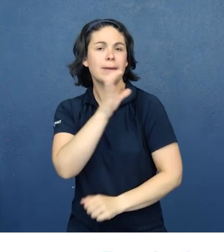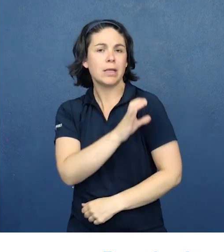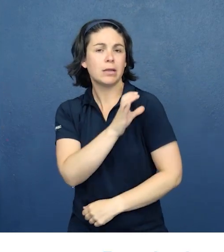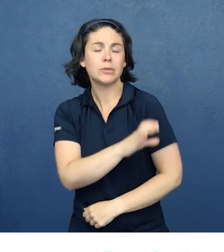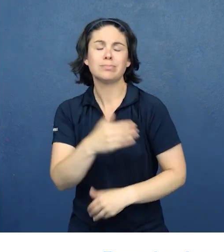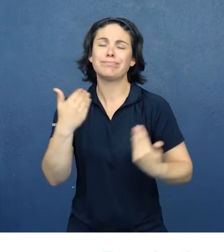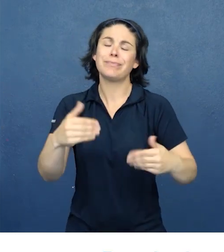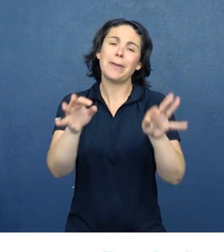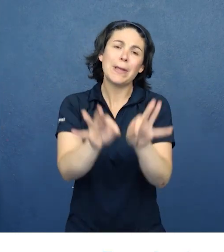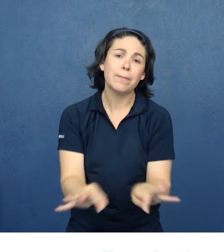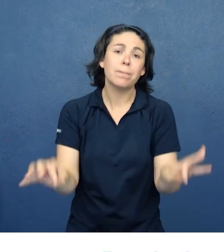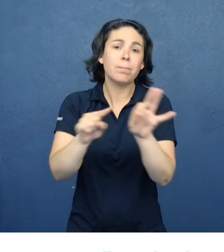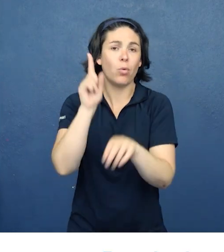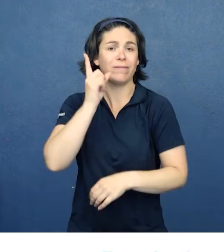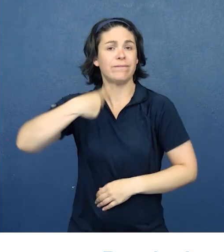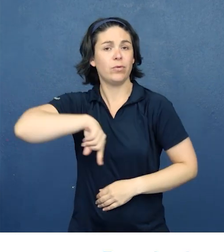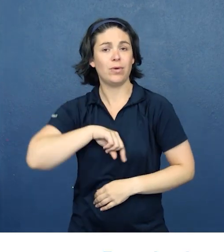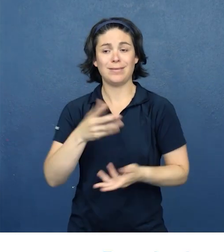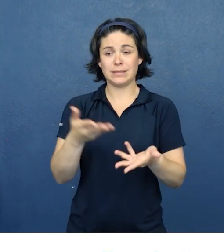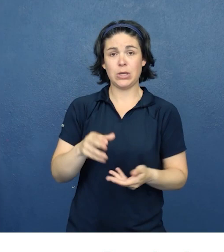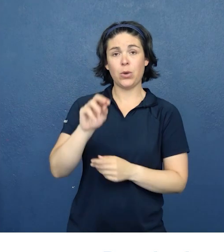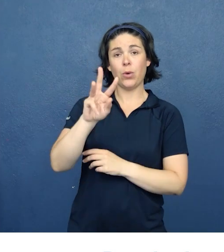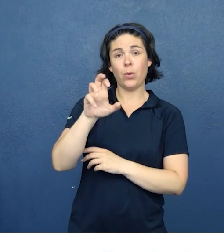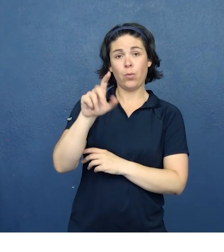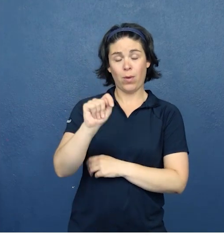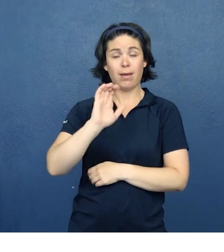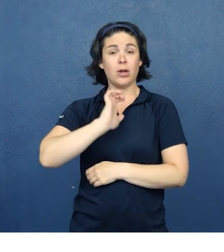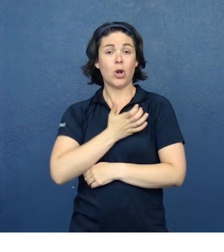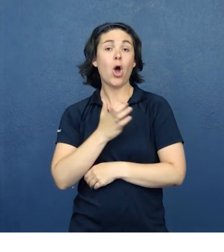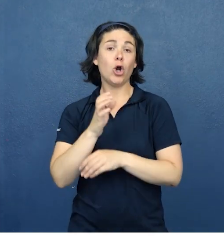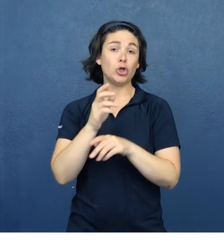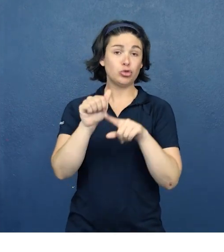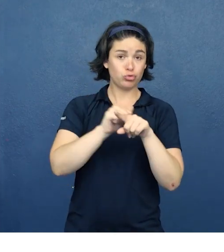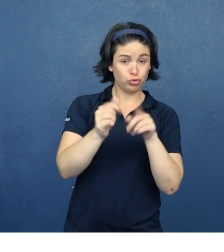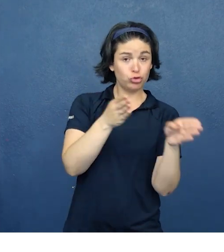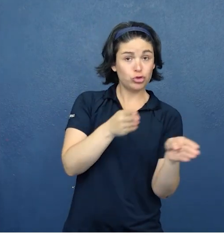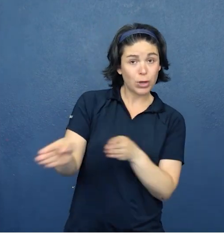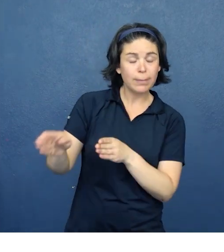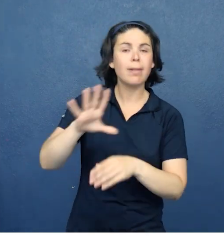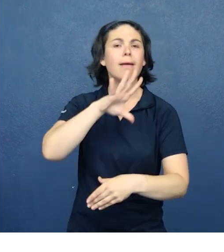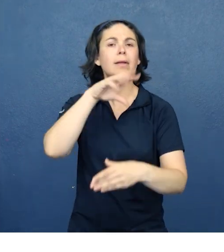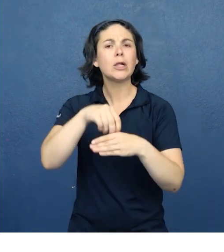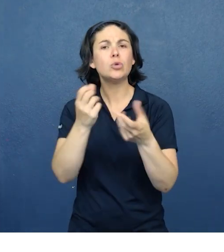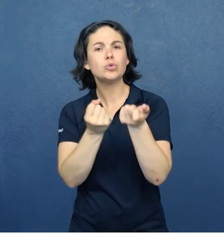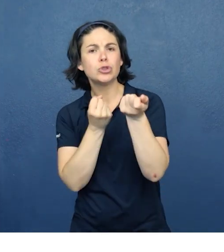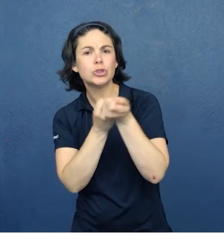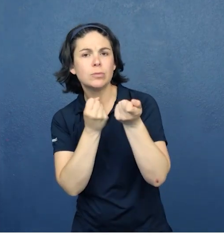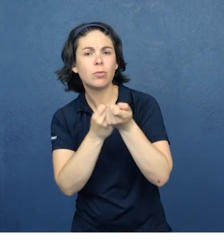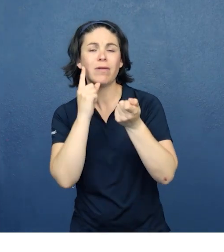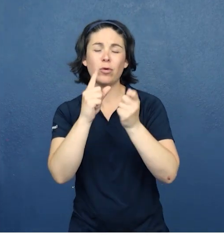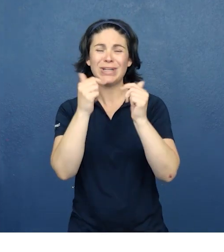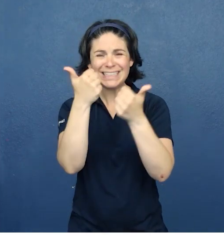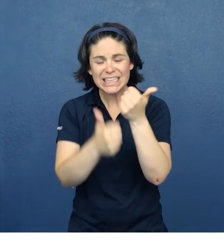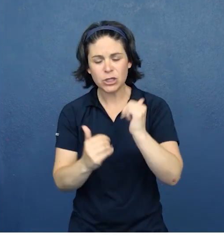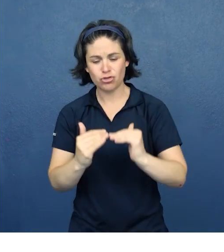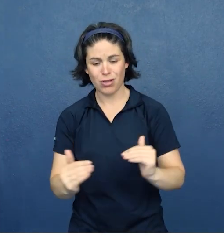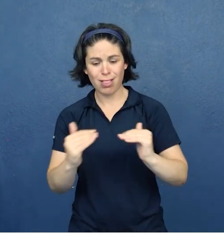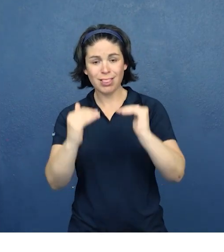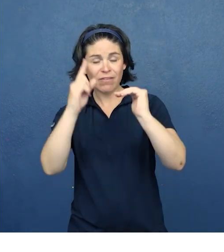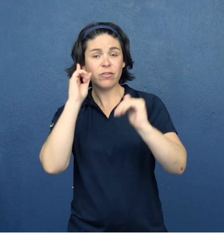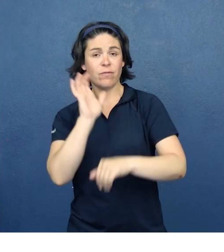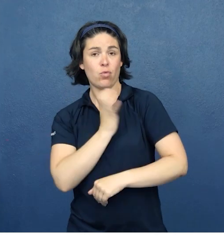is important to WET, and our training plan for the department includes supports at all levels